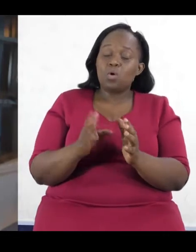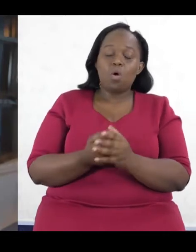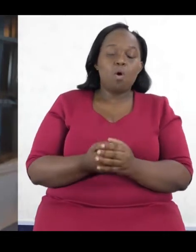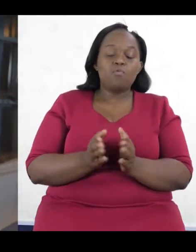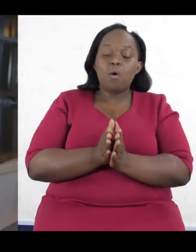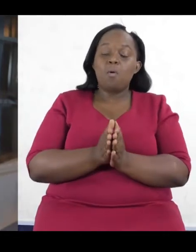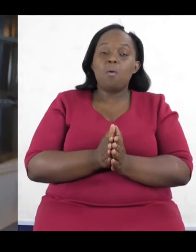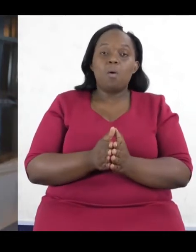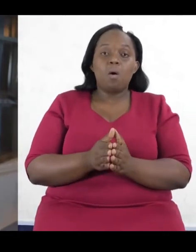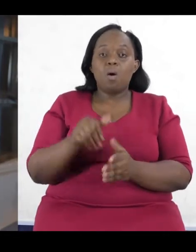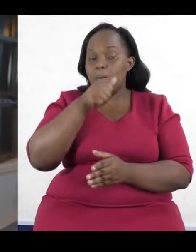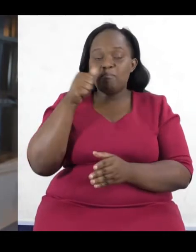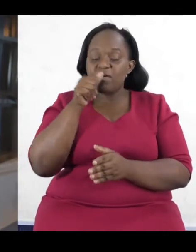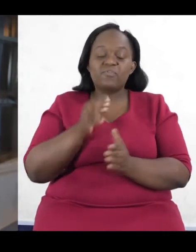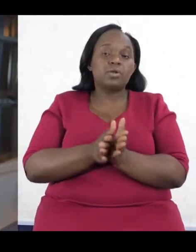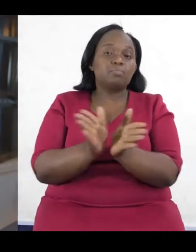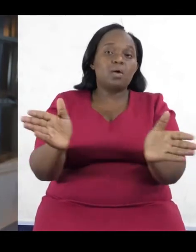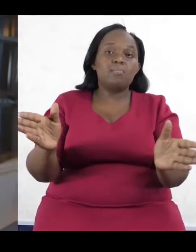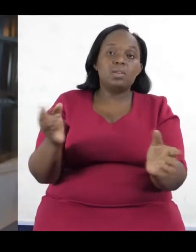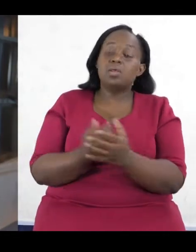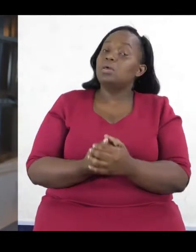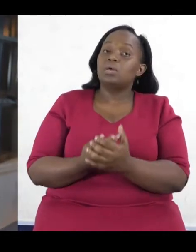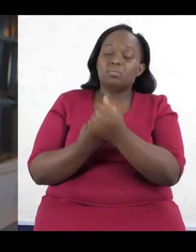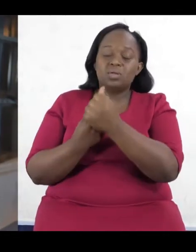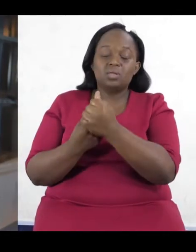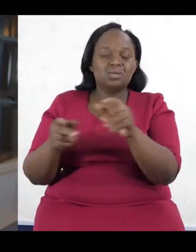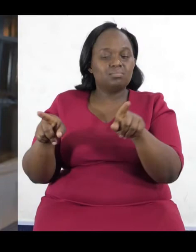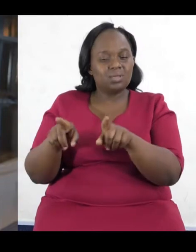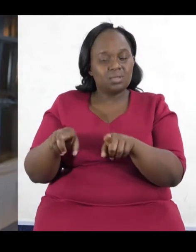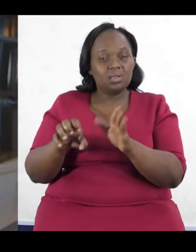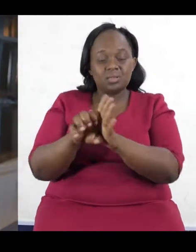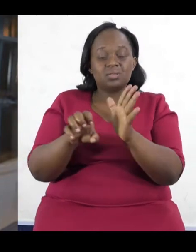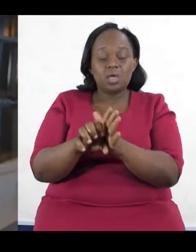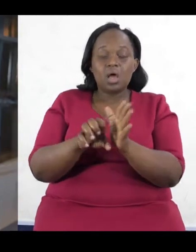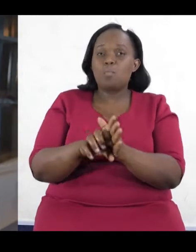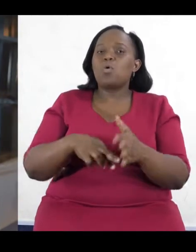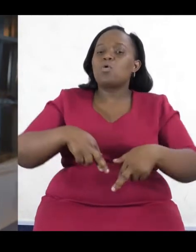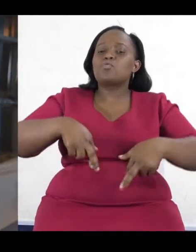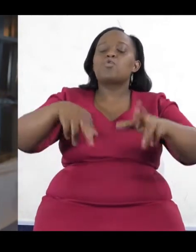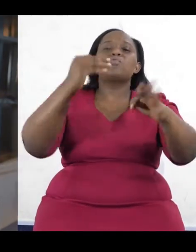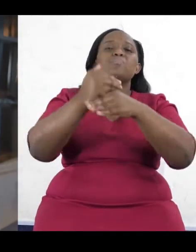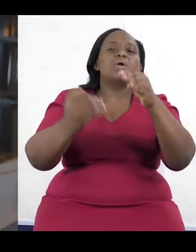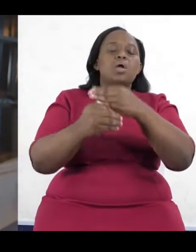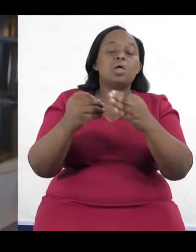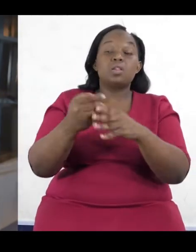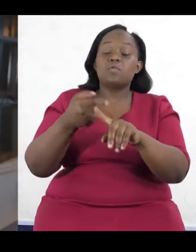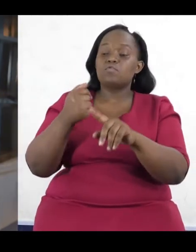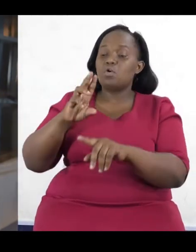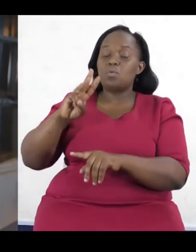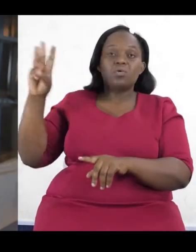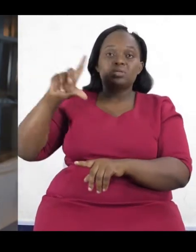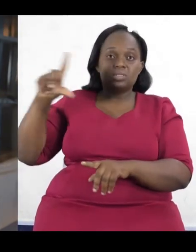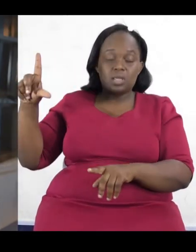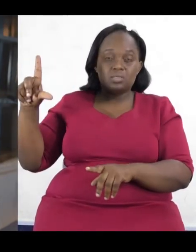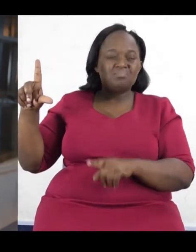private-public partnership. Just the highway we are constructing from Westland to all the way to Syokimau. Yeah, that's a